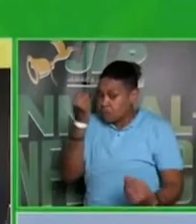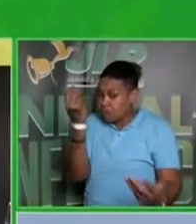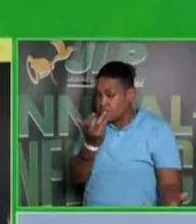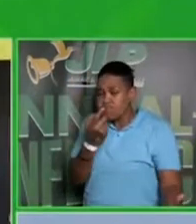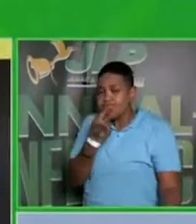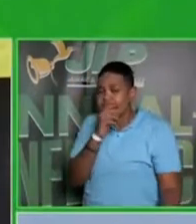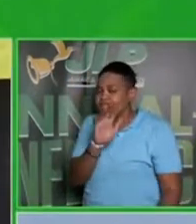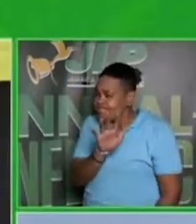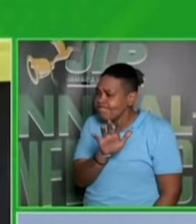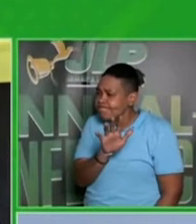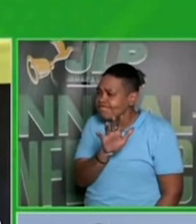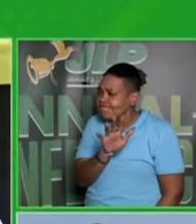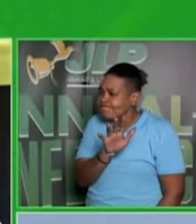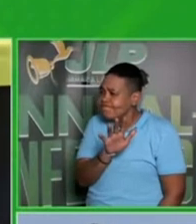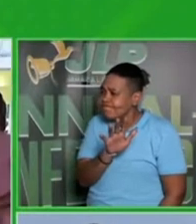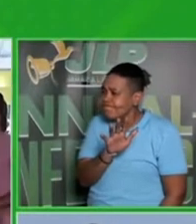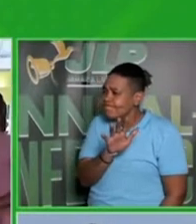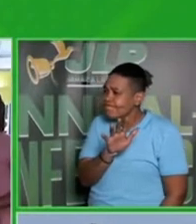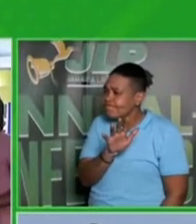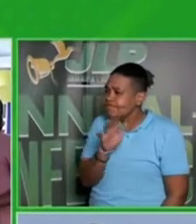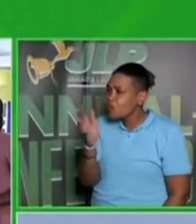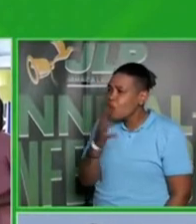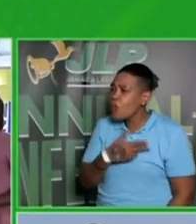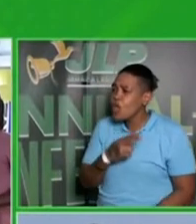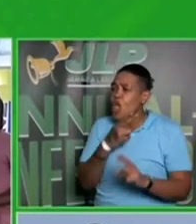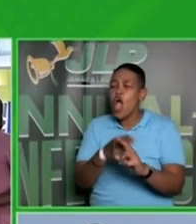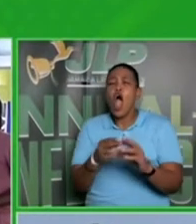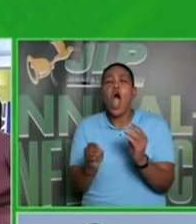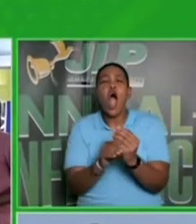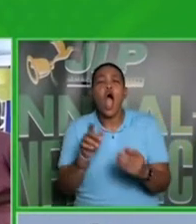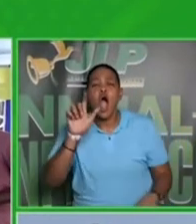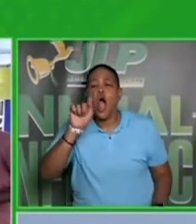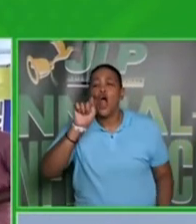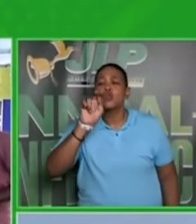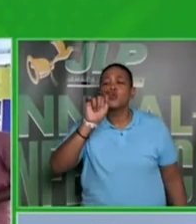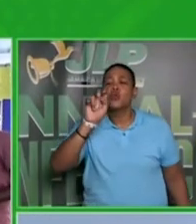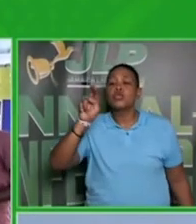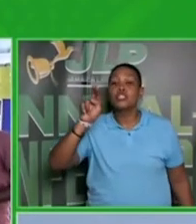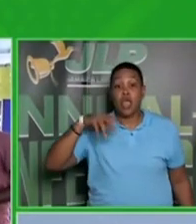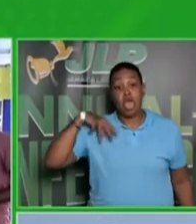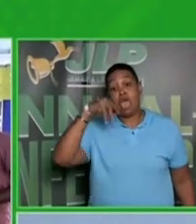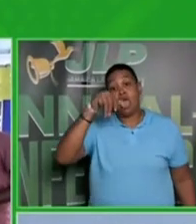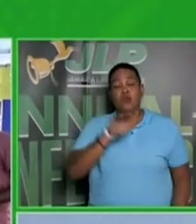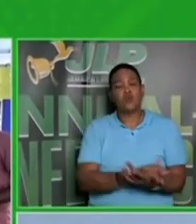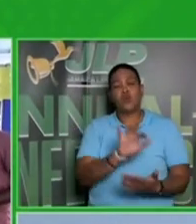initiated what we call tuition-free education.